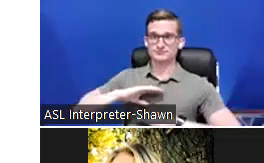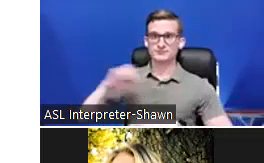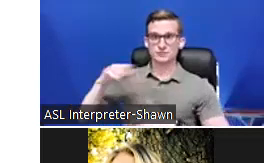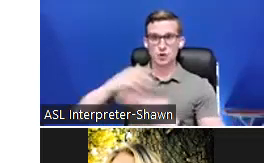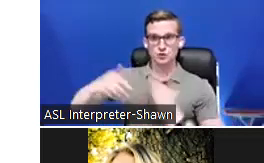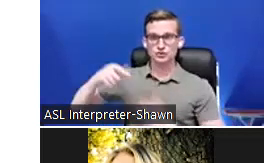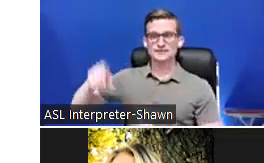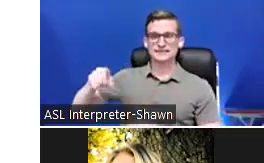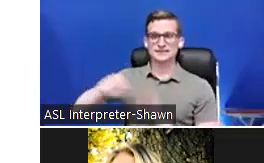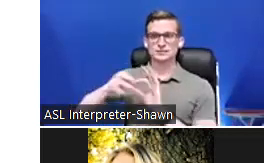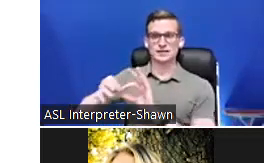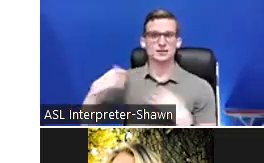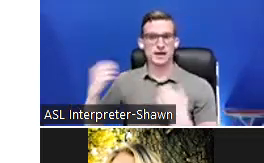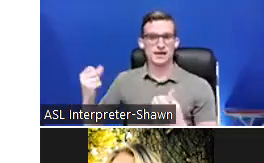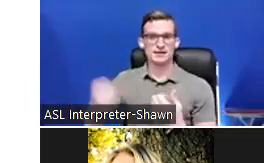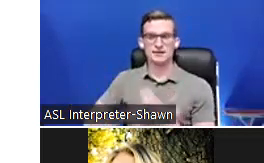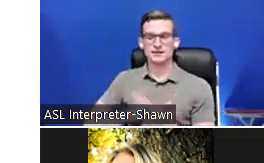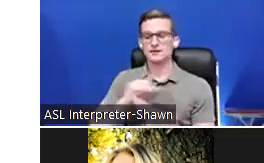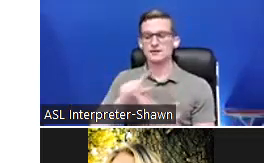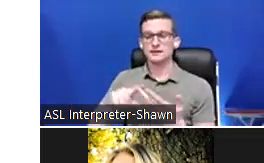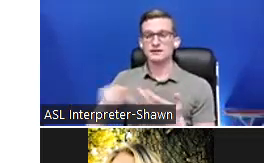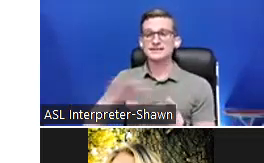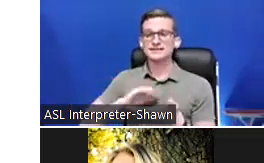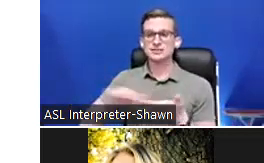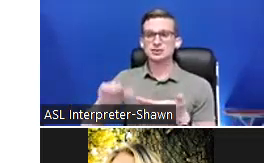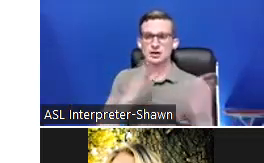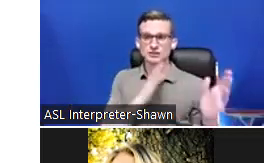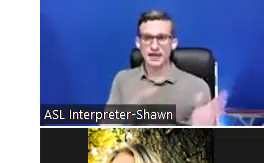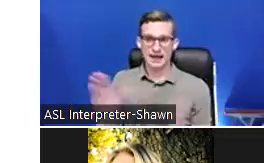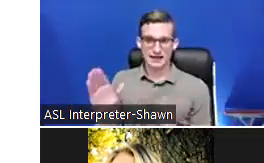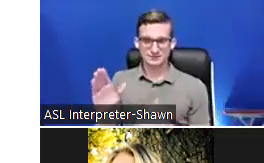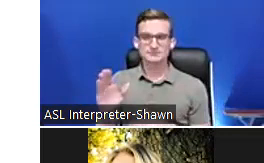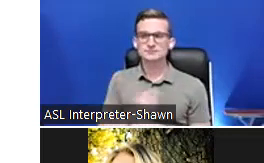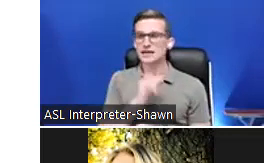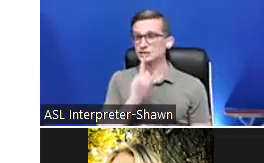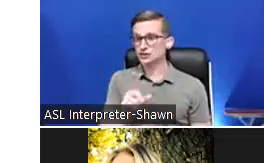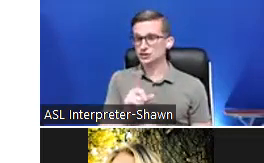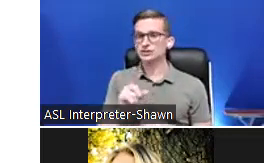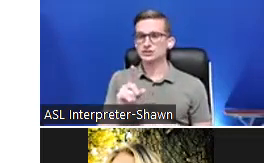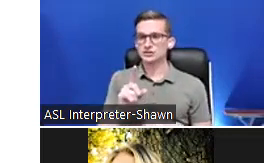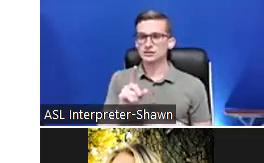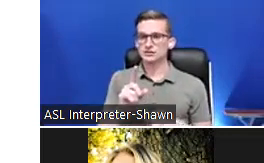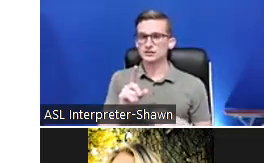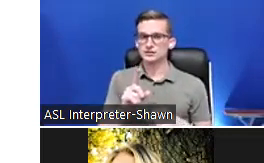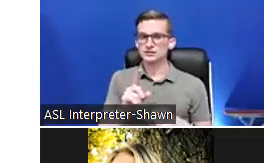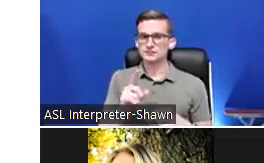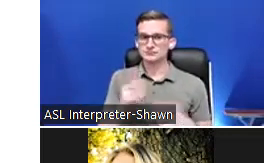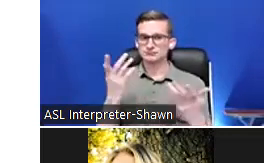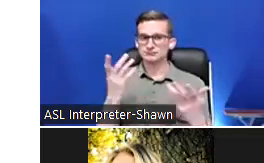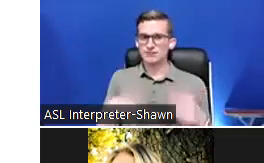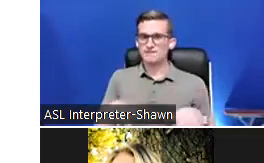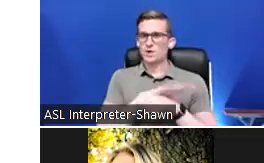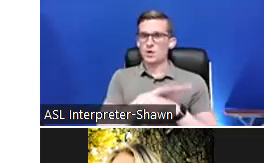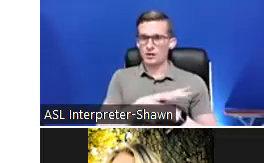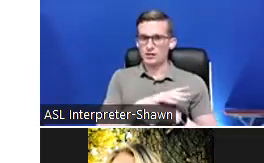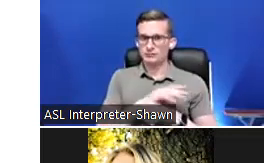needs, and discharge planning. So ensuring that a comprehensive plan is in place to support individuals, given that